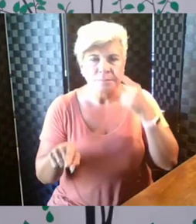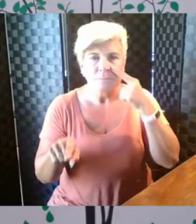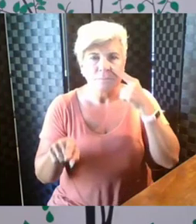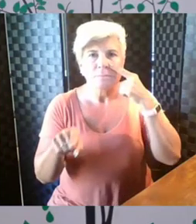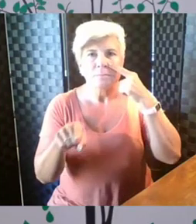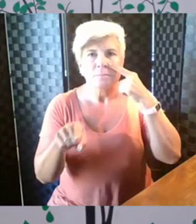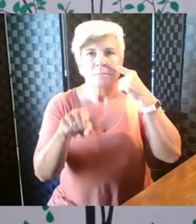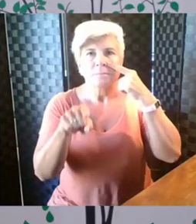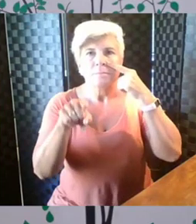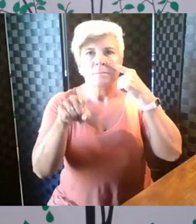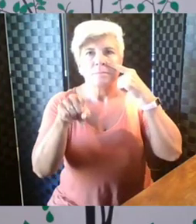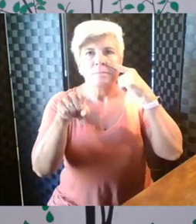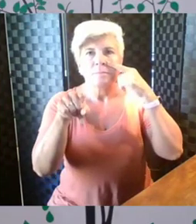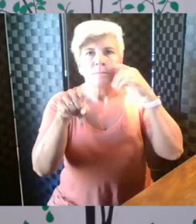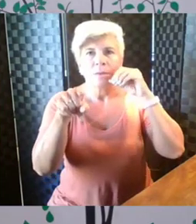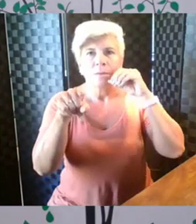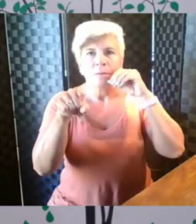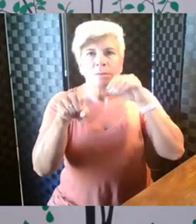Inhale.